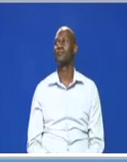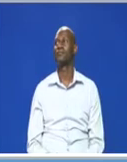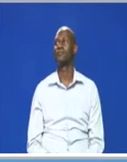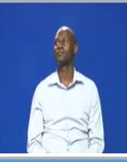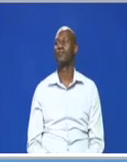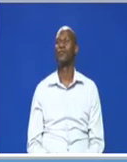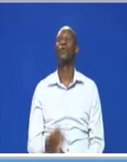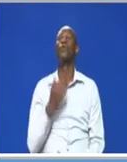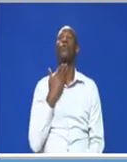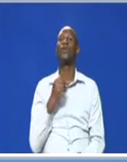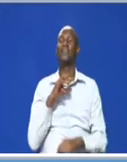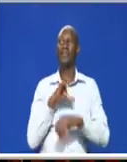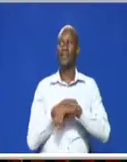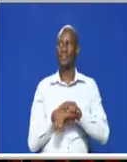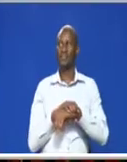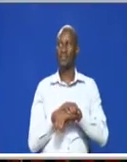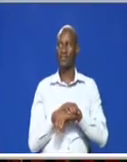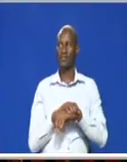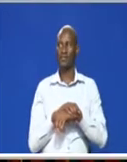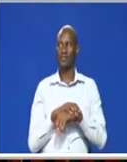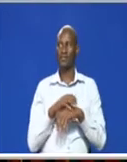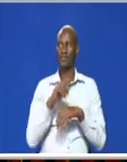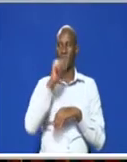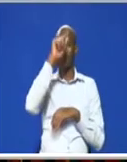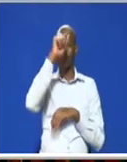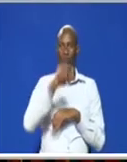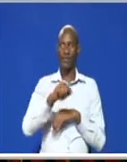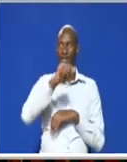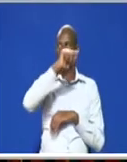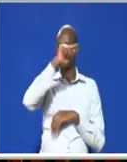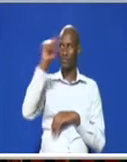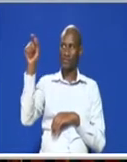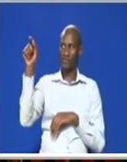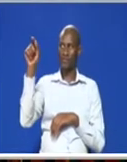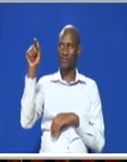So we want to get the square root of